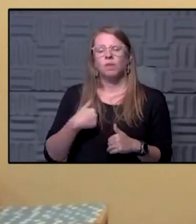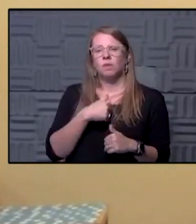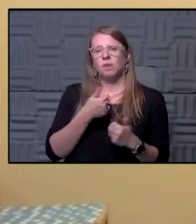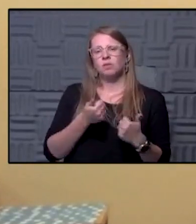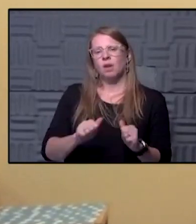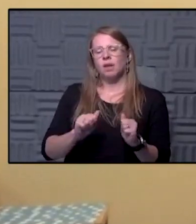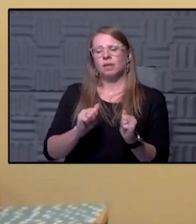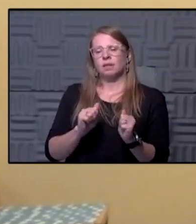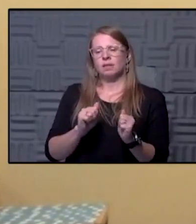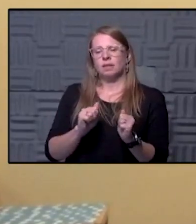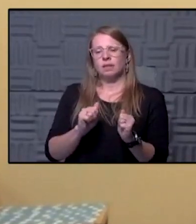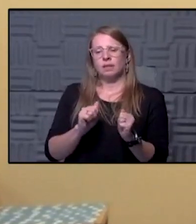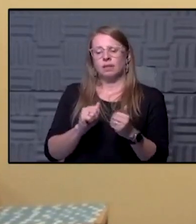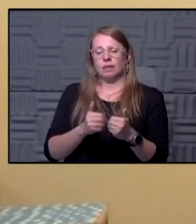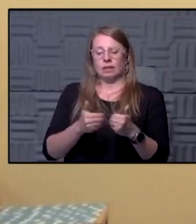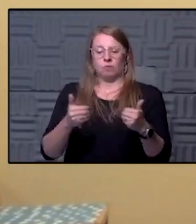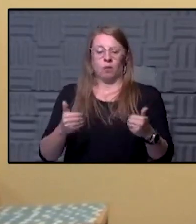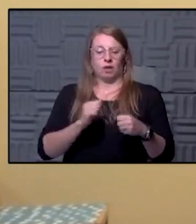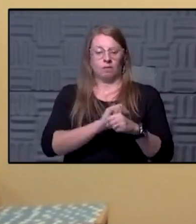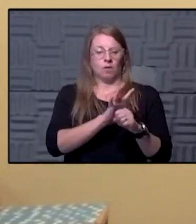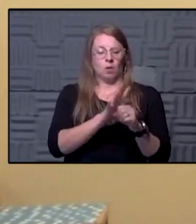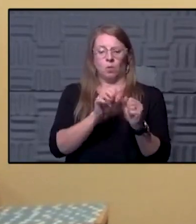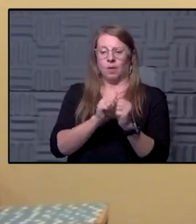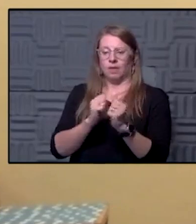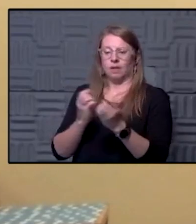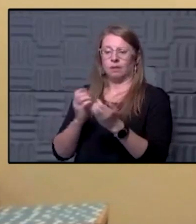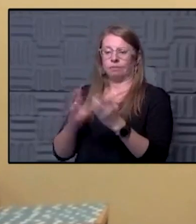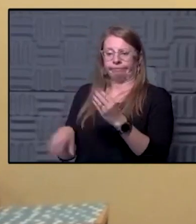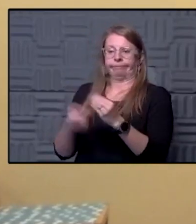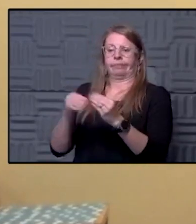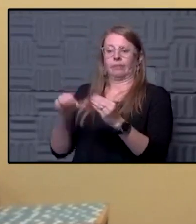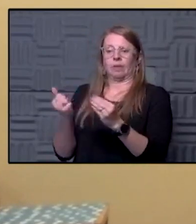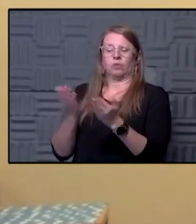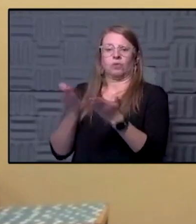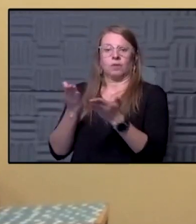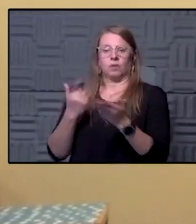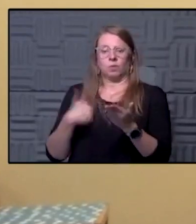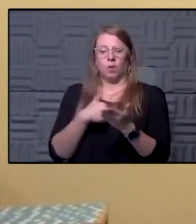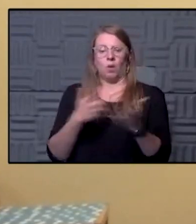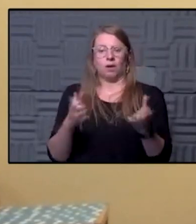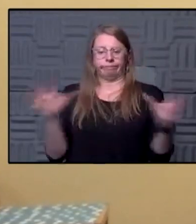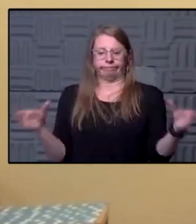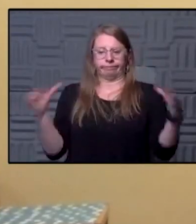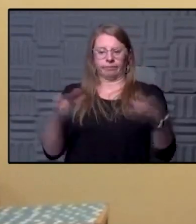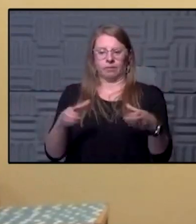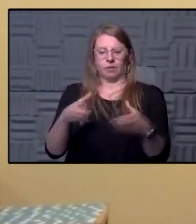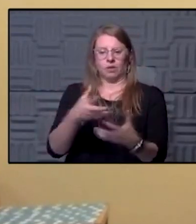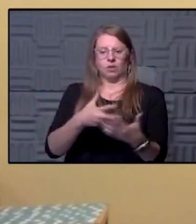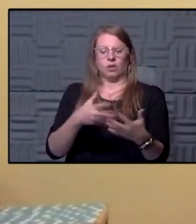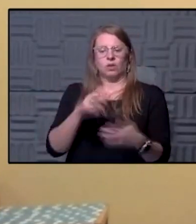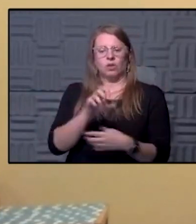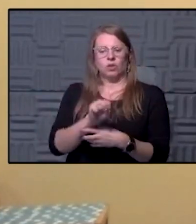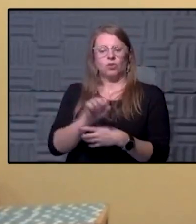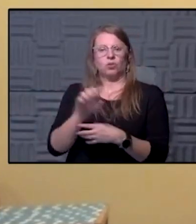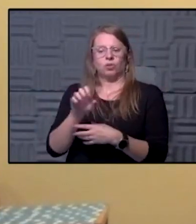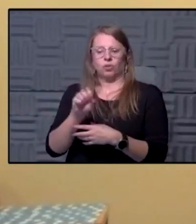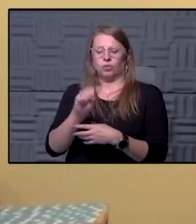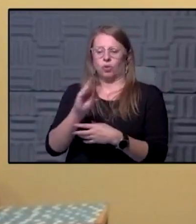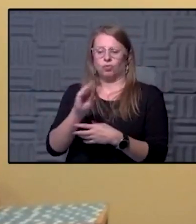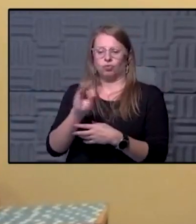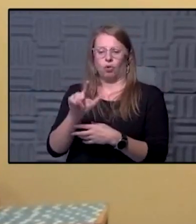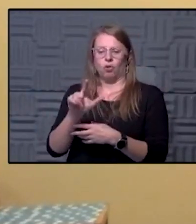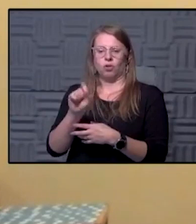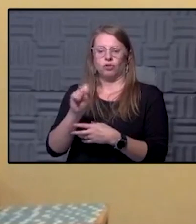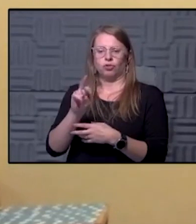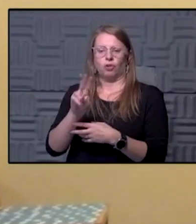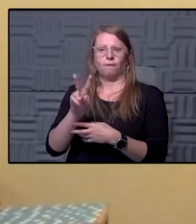separate, getting this virus with other services. So we wanted to put together, those social services. If you need